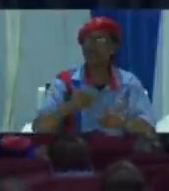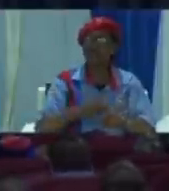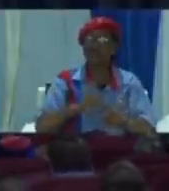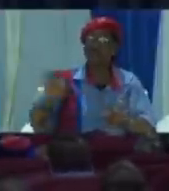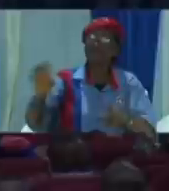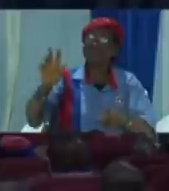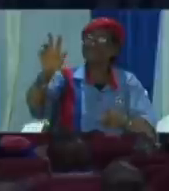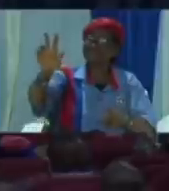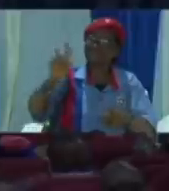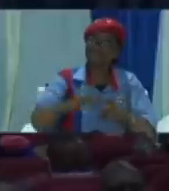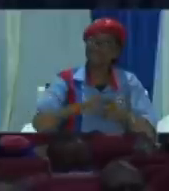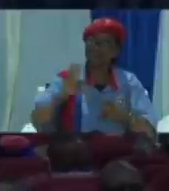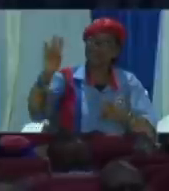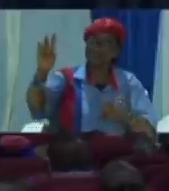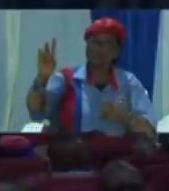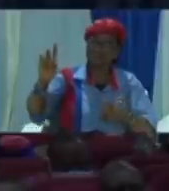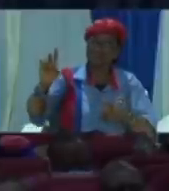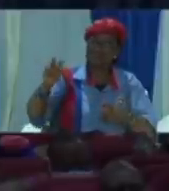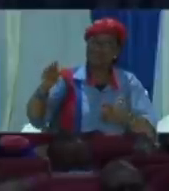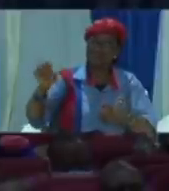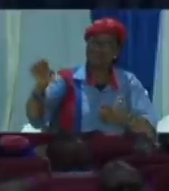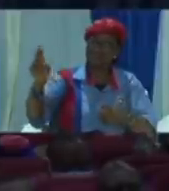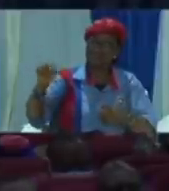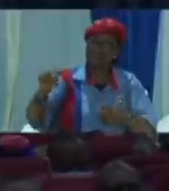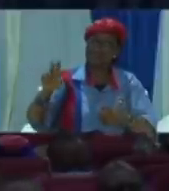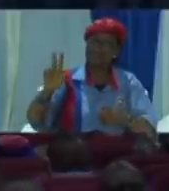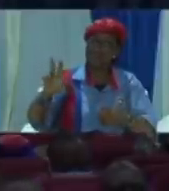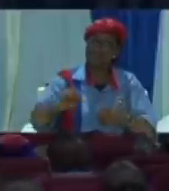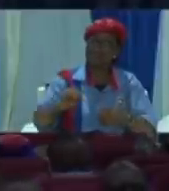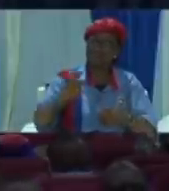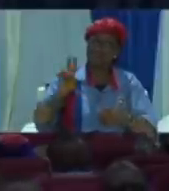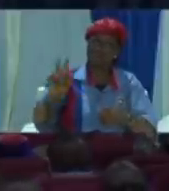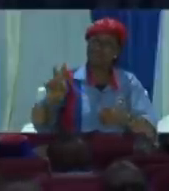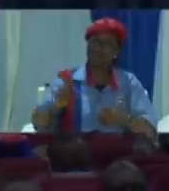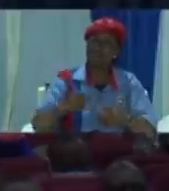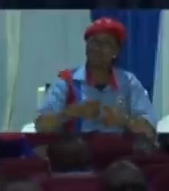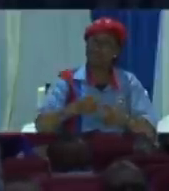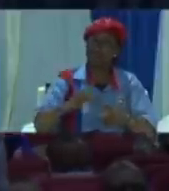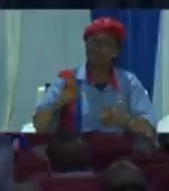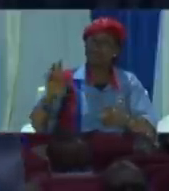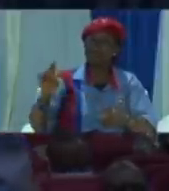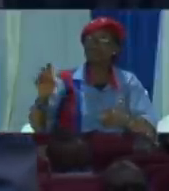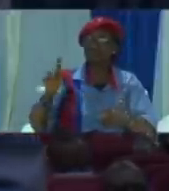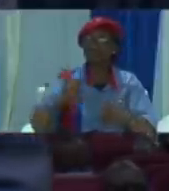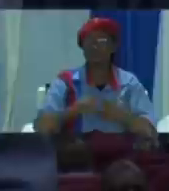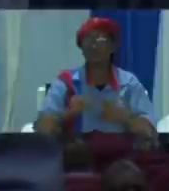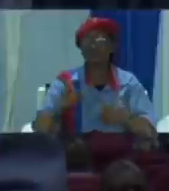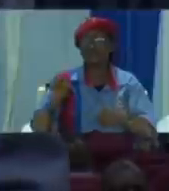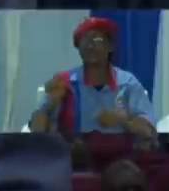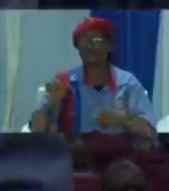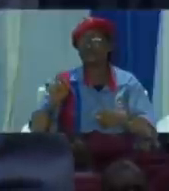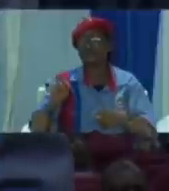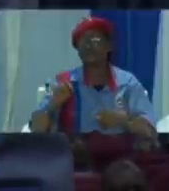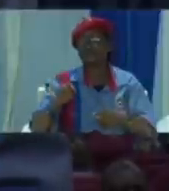7. Genesis 32 from verse 3 to